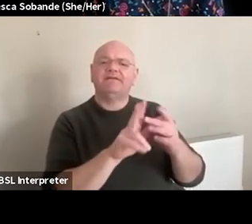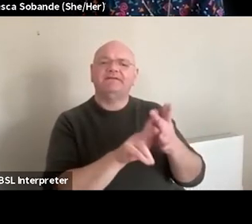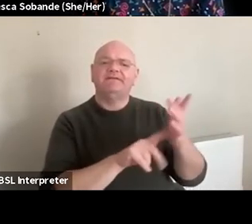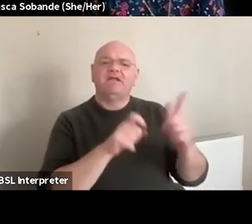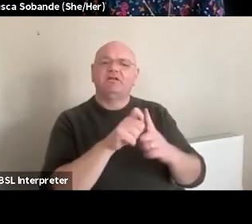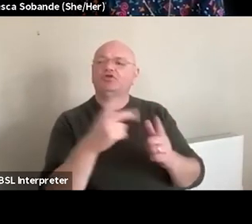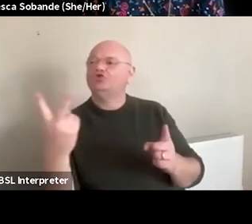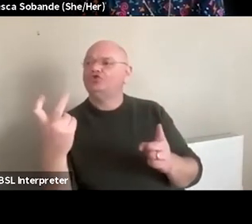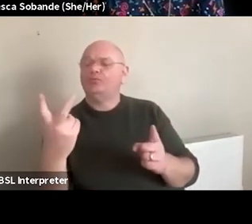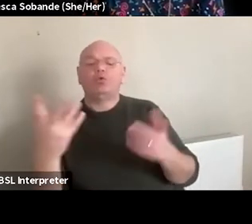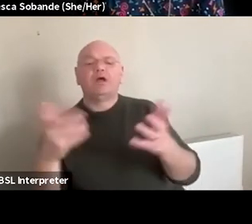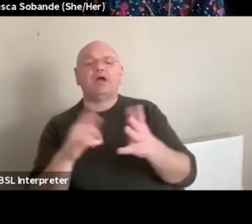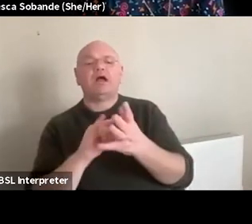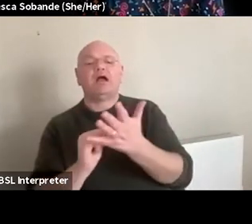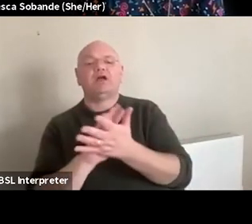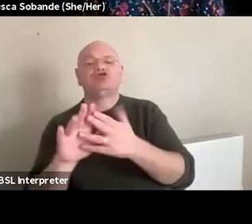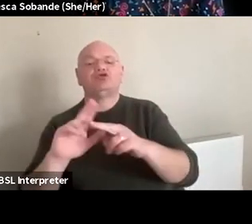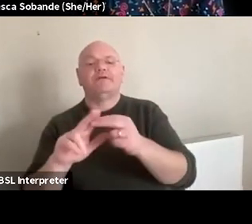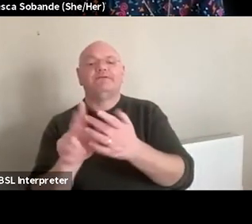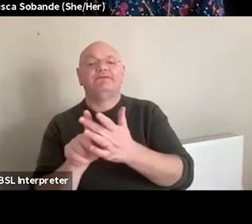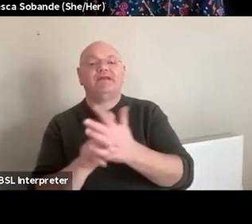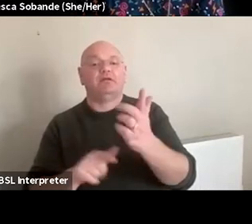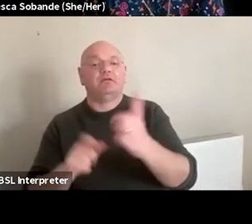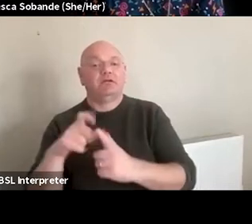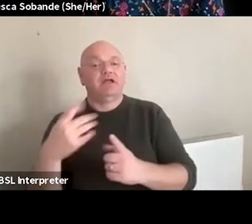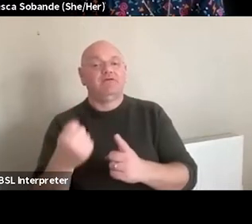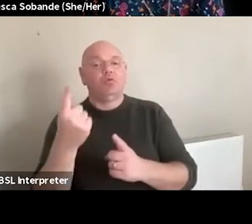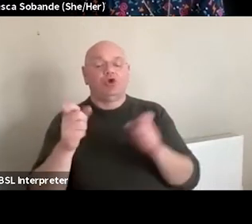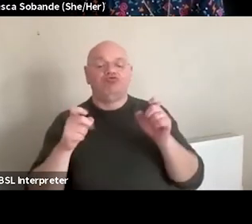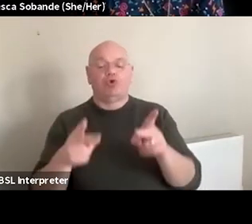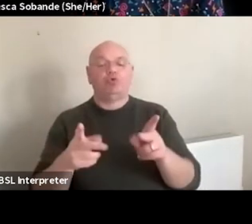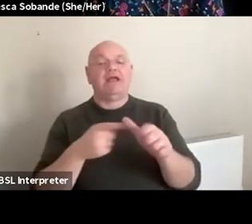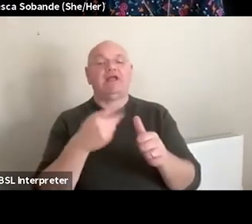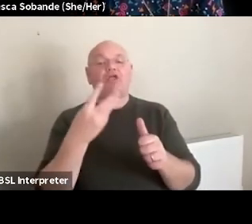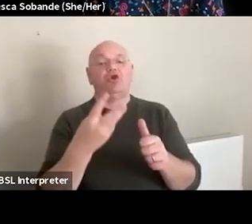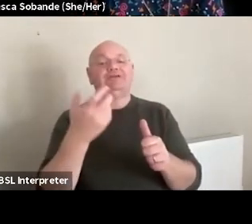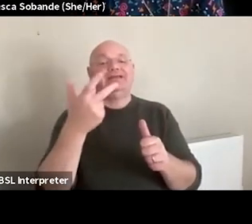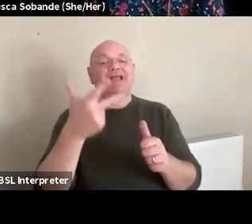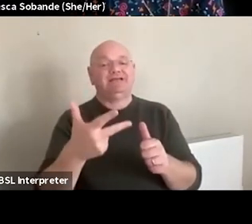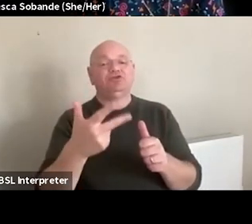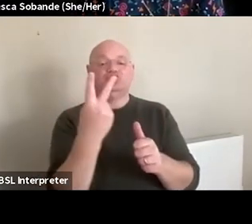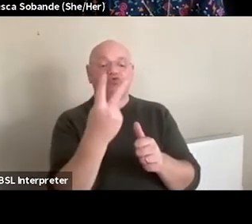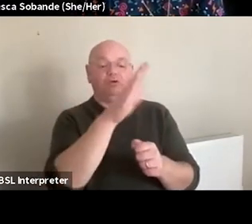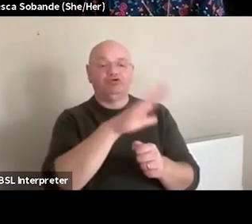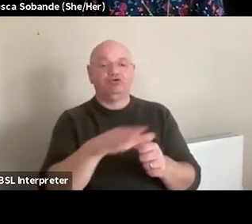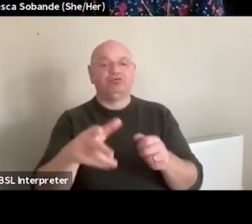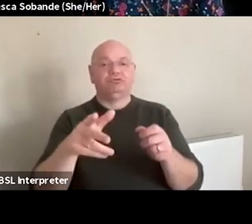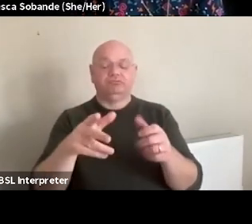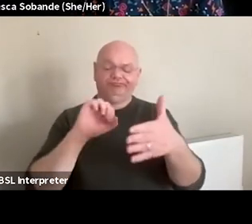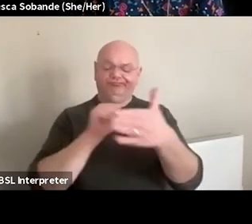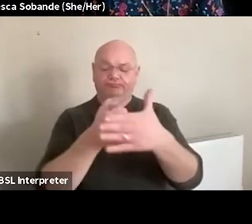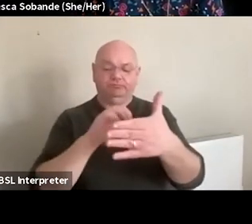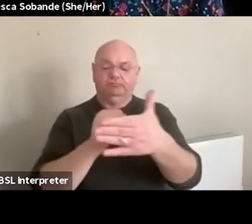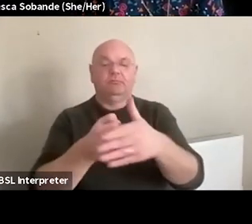a road, the A38, where a child had been killed and six seriously injured with broken bones. And for years, on